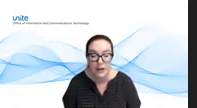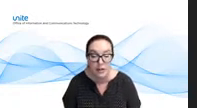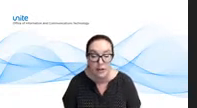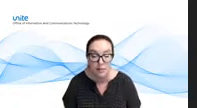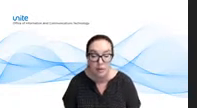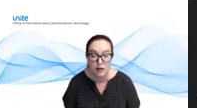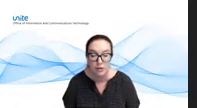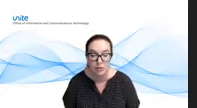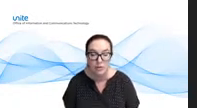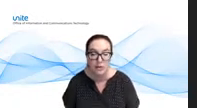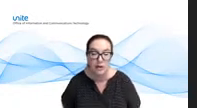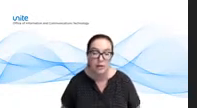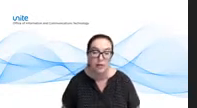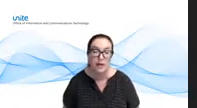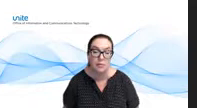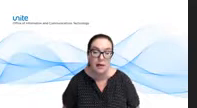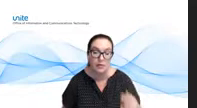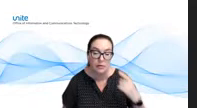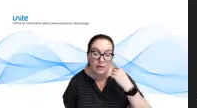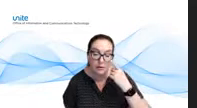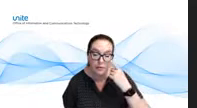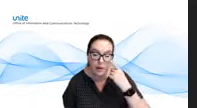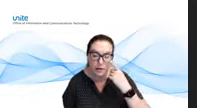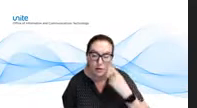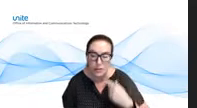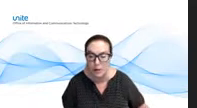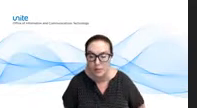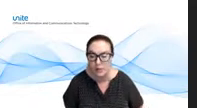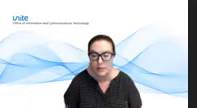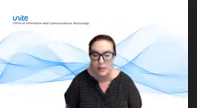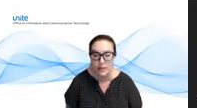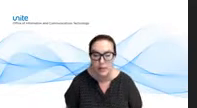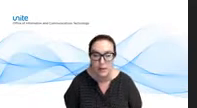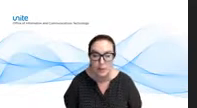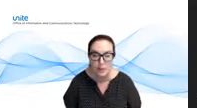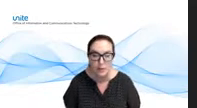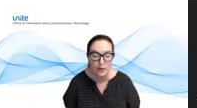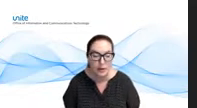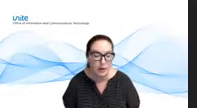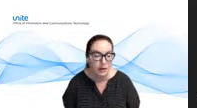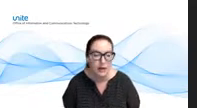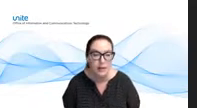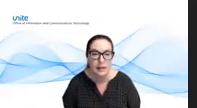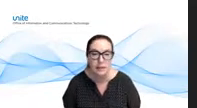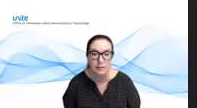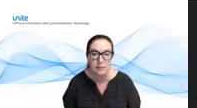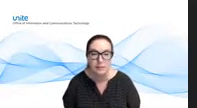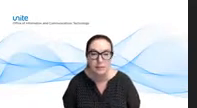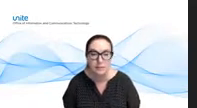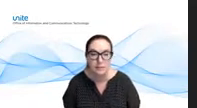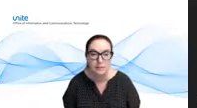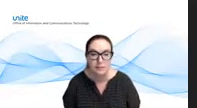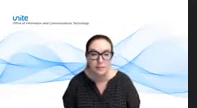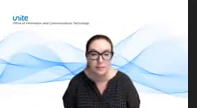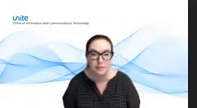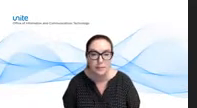quite conscientious about making sure that their unified platform for country team websites is accessible. Next slide.